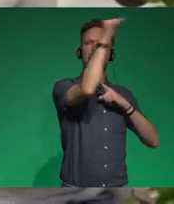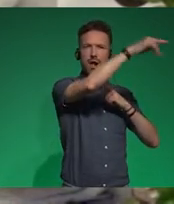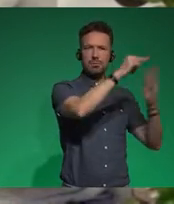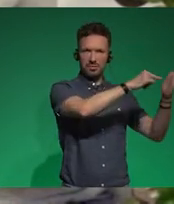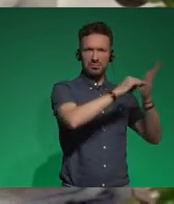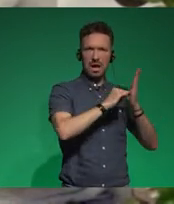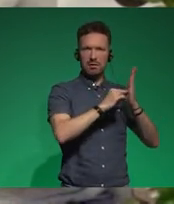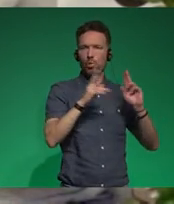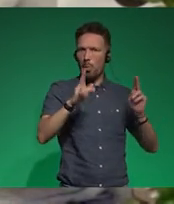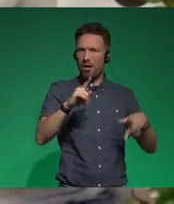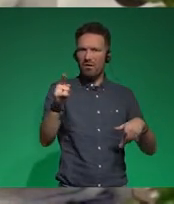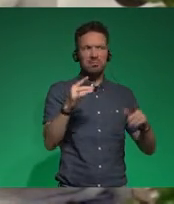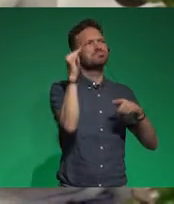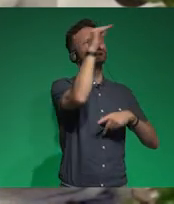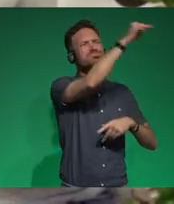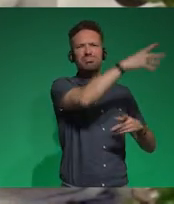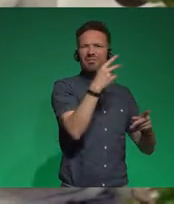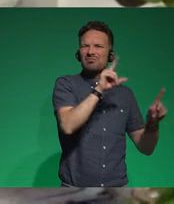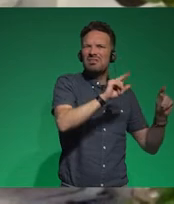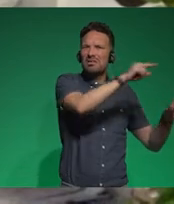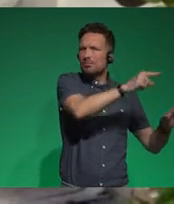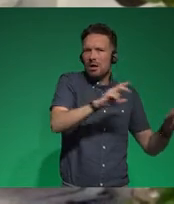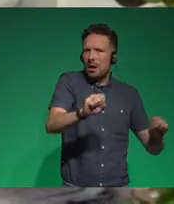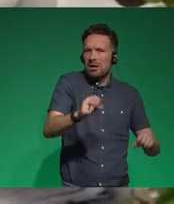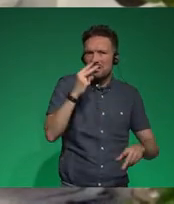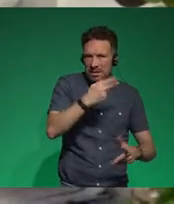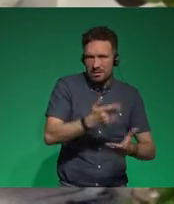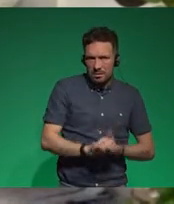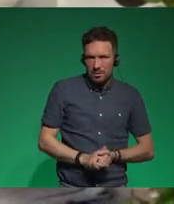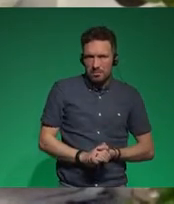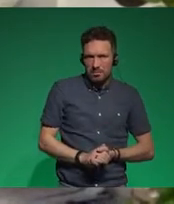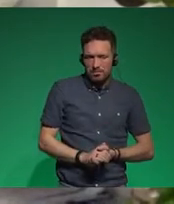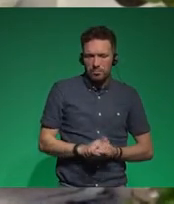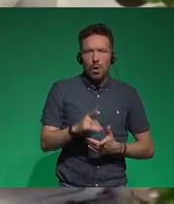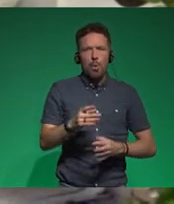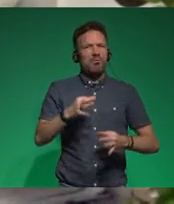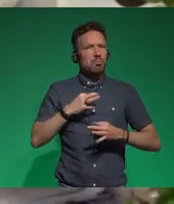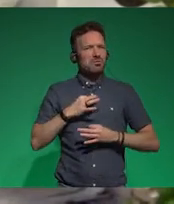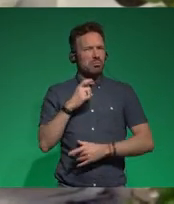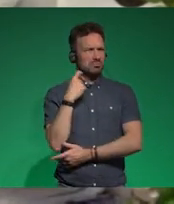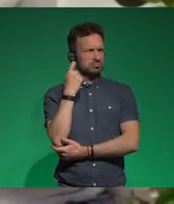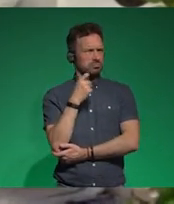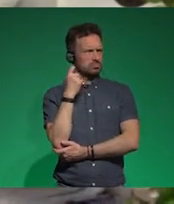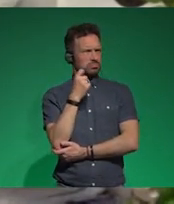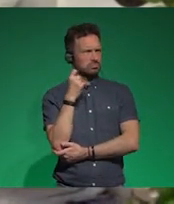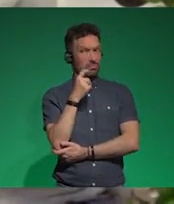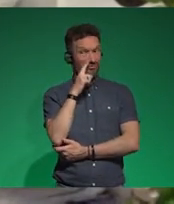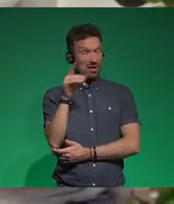a whole, this thing is quite a bit like mysterious and kind of